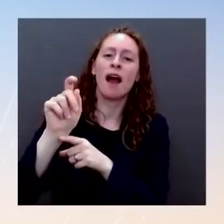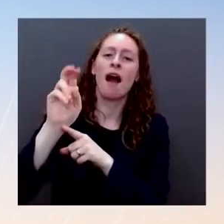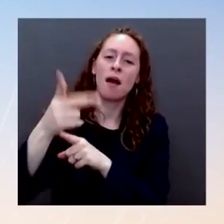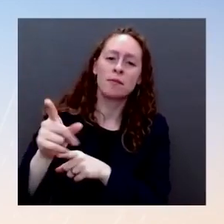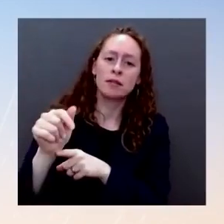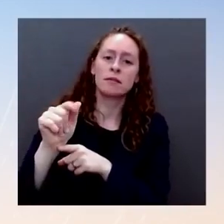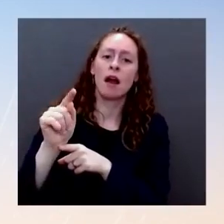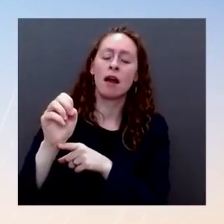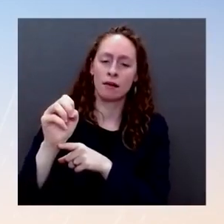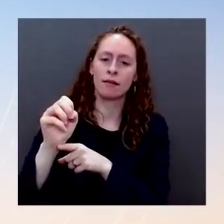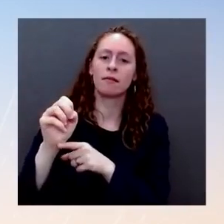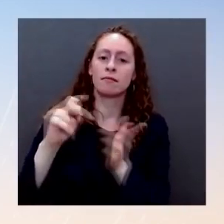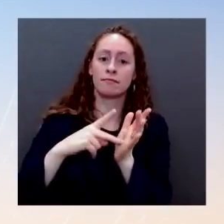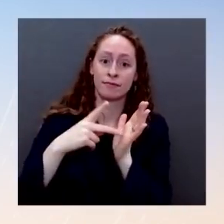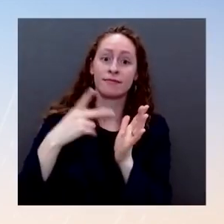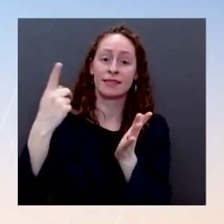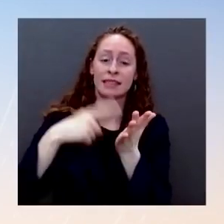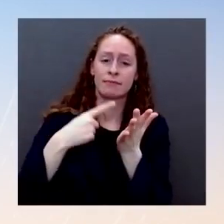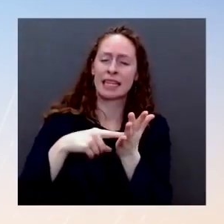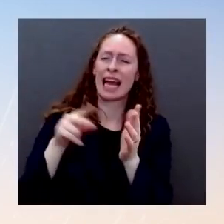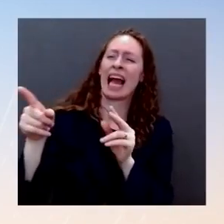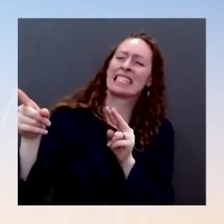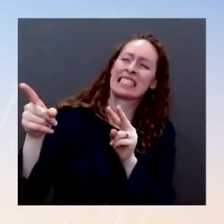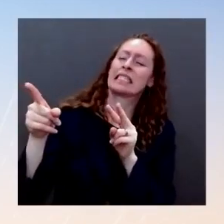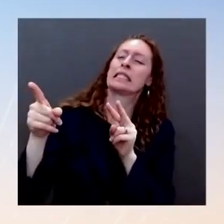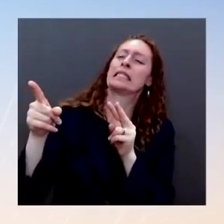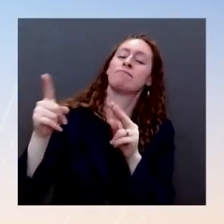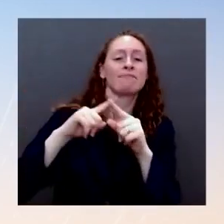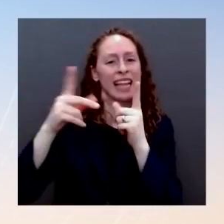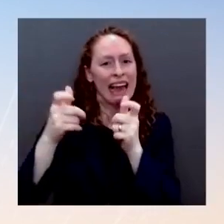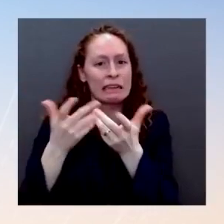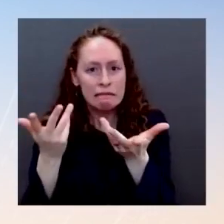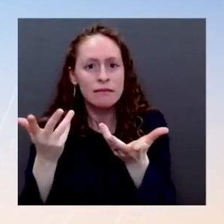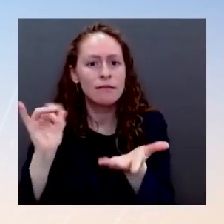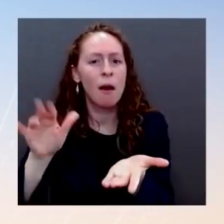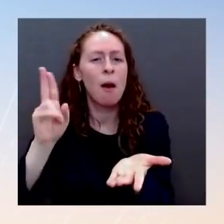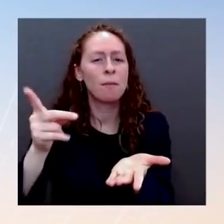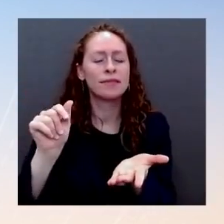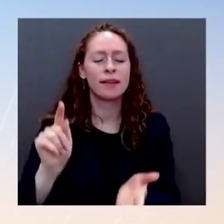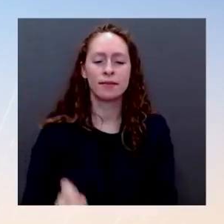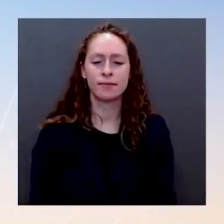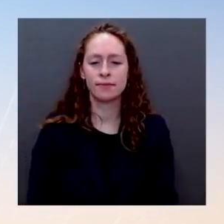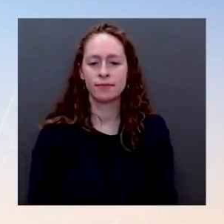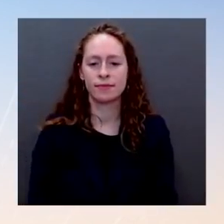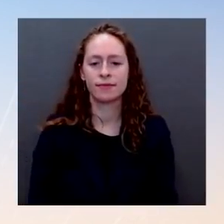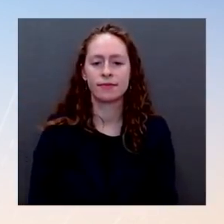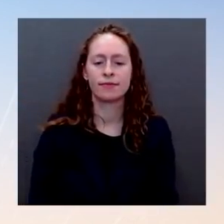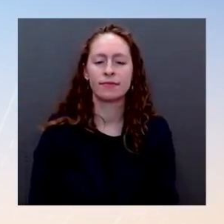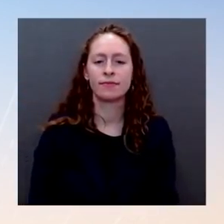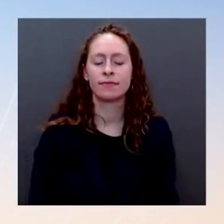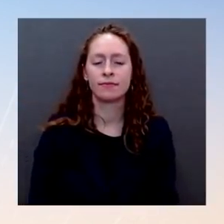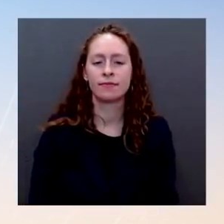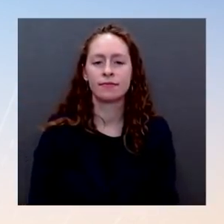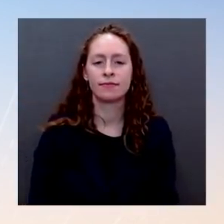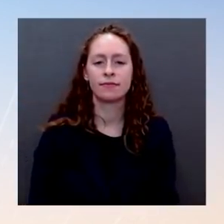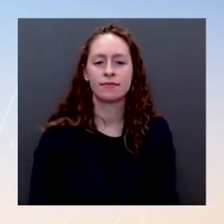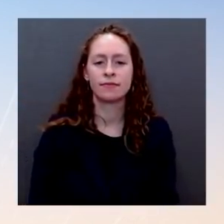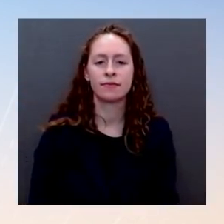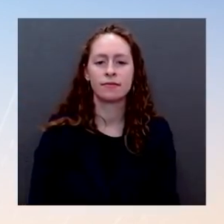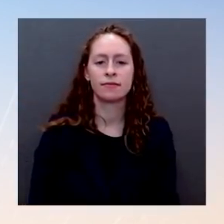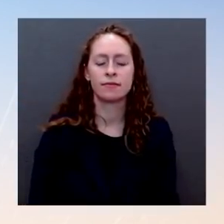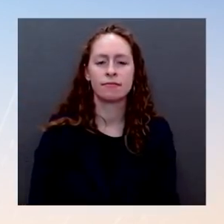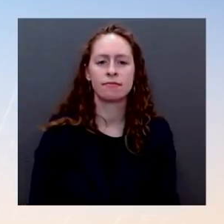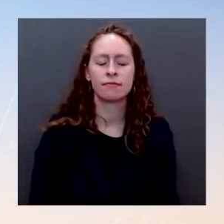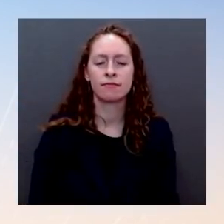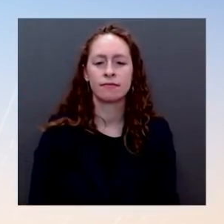did say that it wasn't just the science, it was also what people could tolerate. And I don't really think that much has changed in the last week. So I just am wondering if the